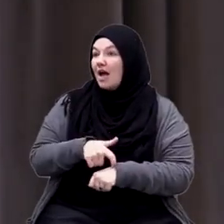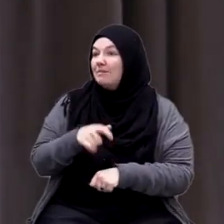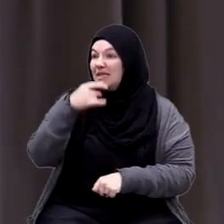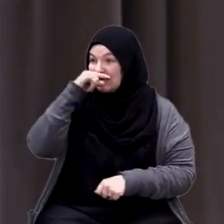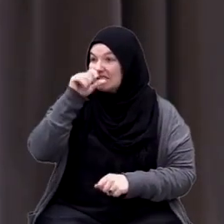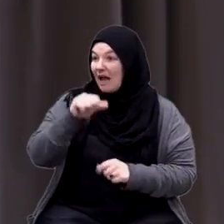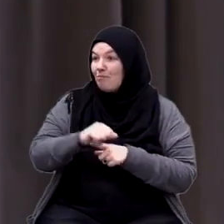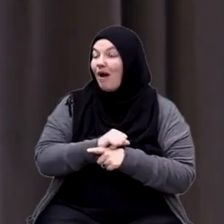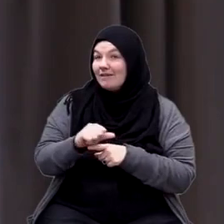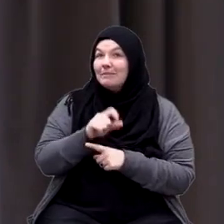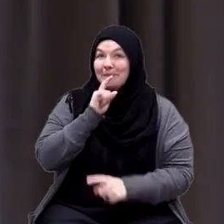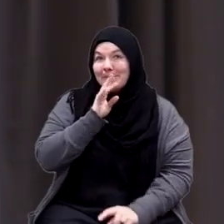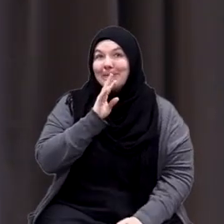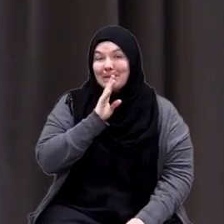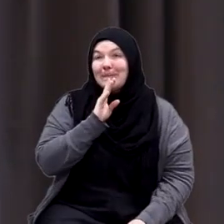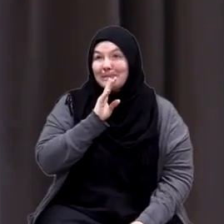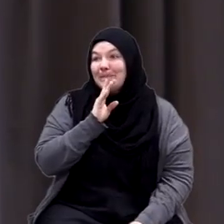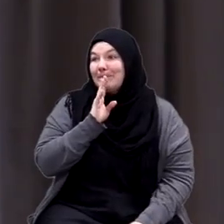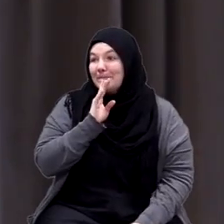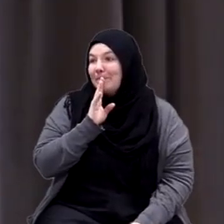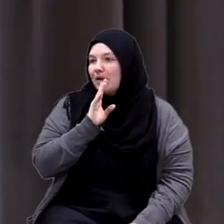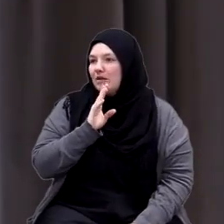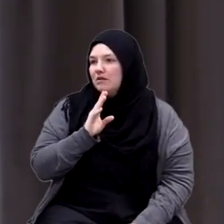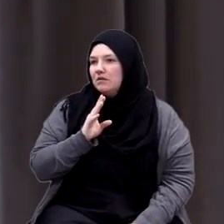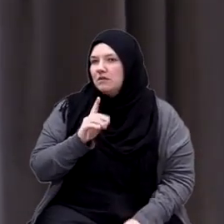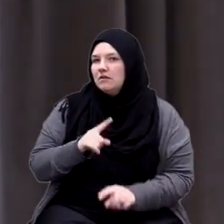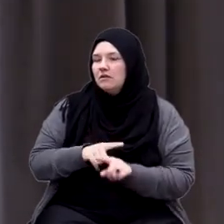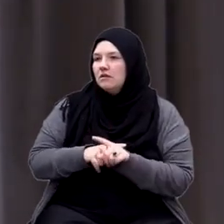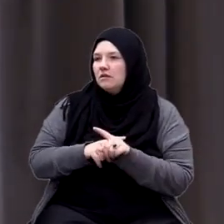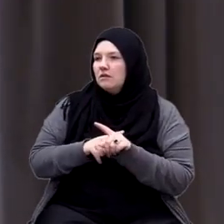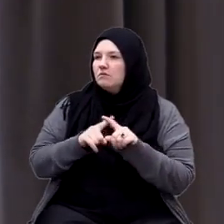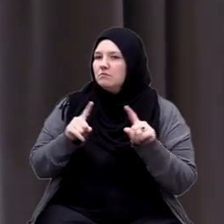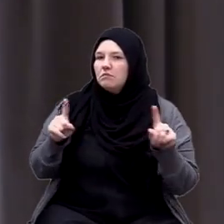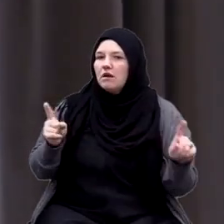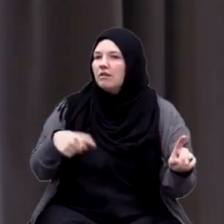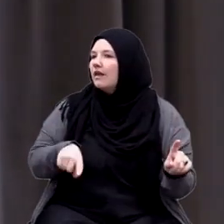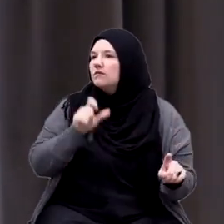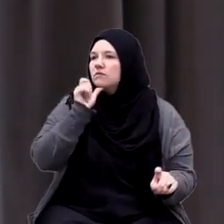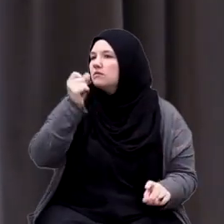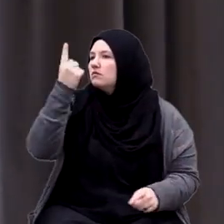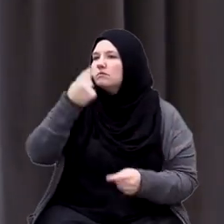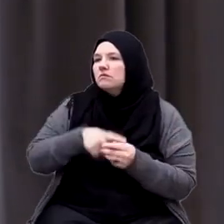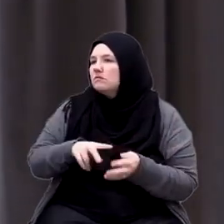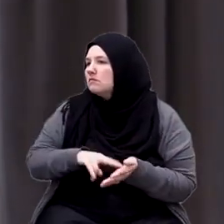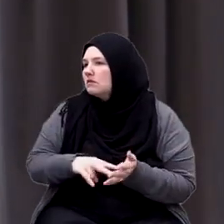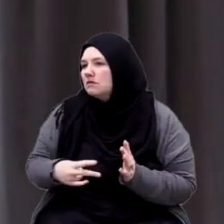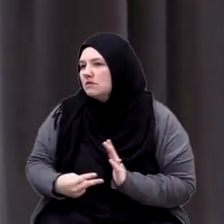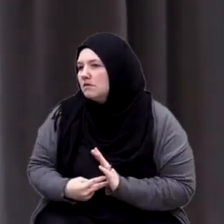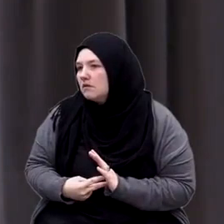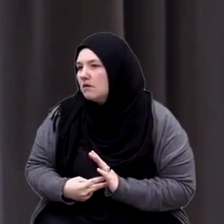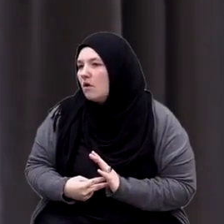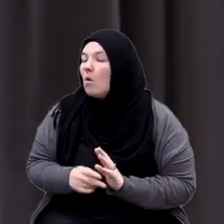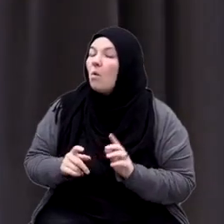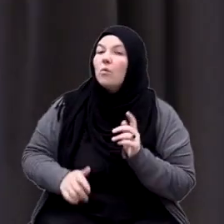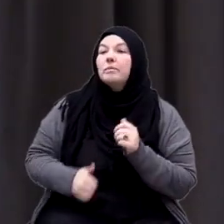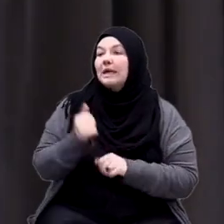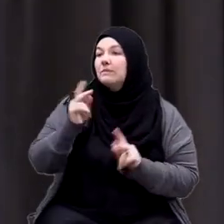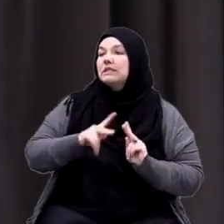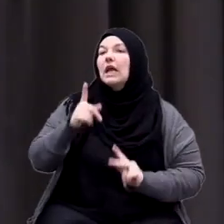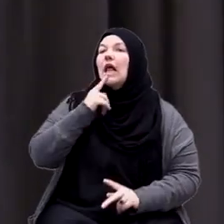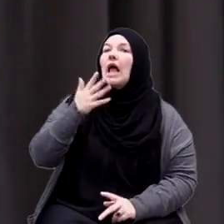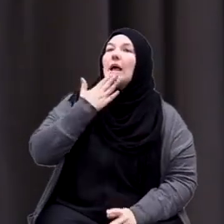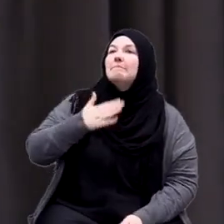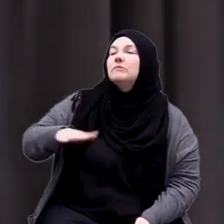means. Even the word Alhamdulillah Rabbil Alameen is not known to our children. They memorize